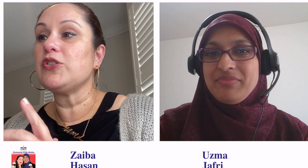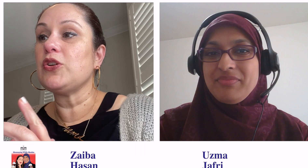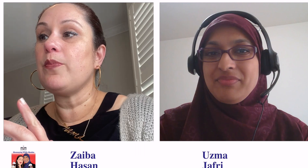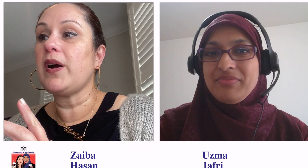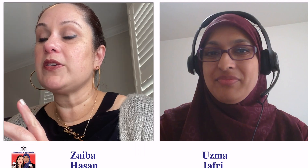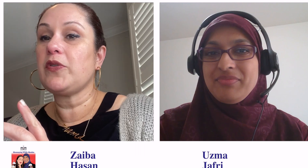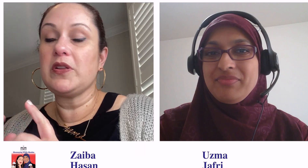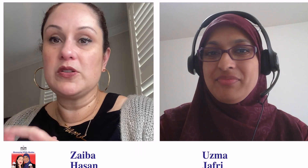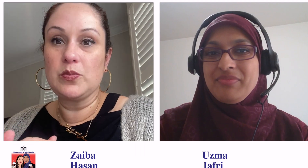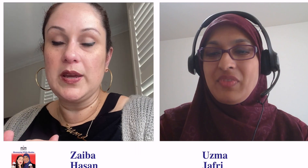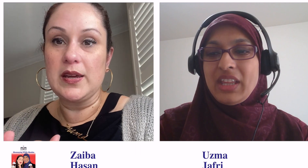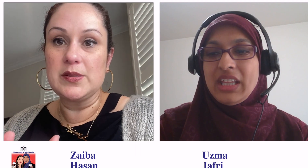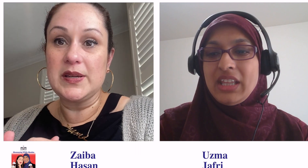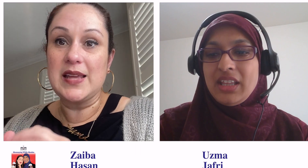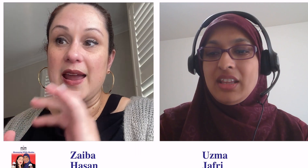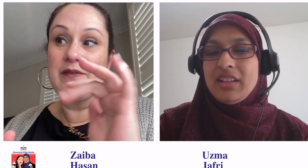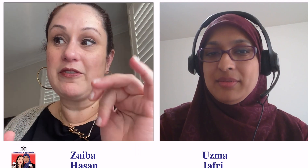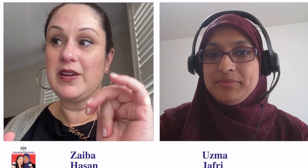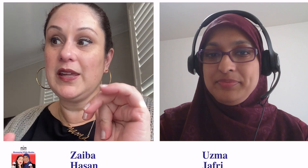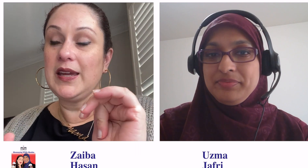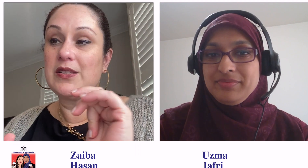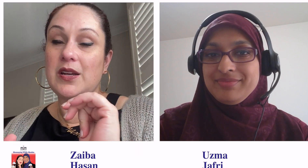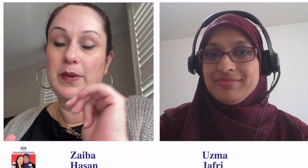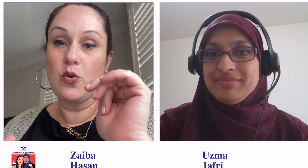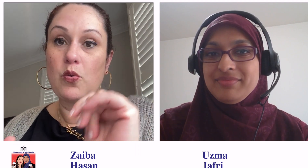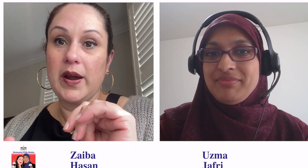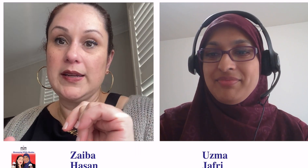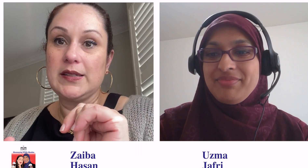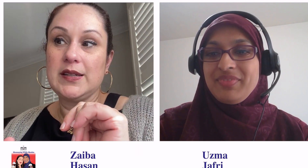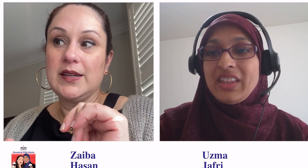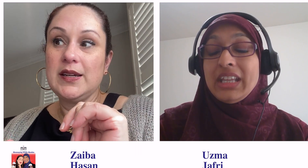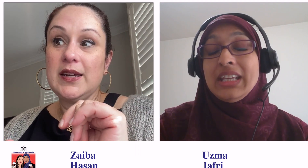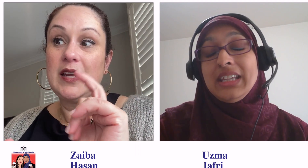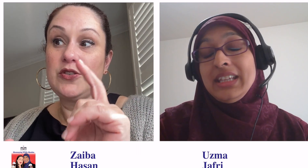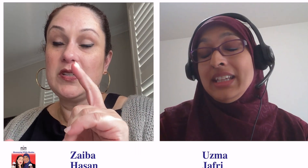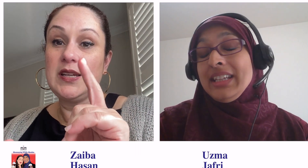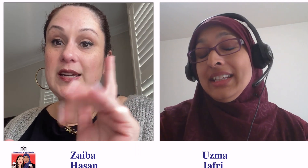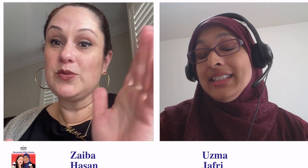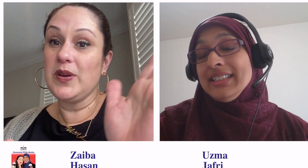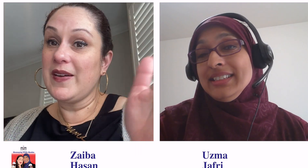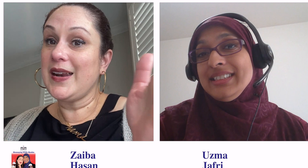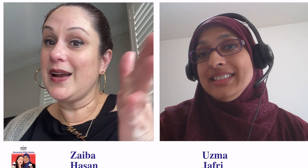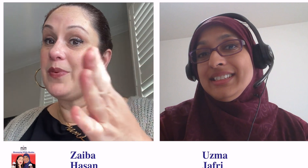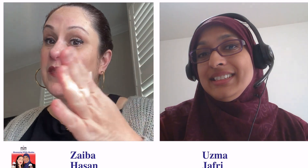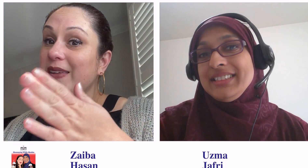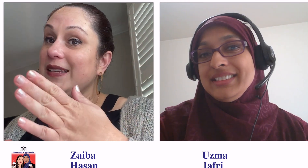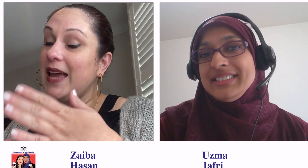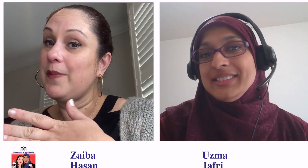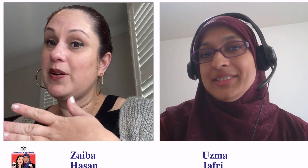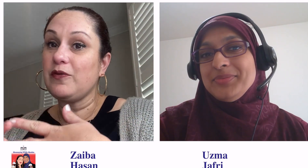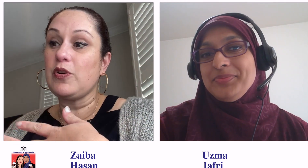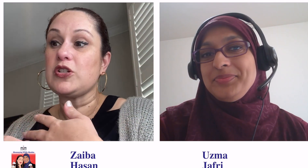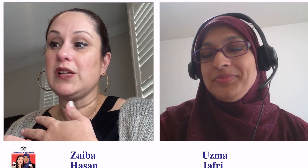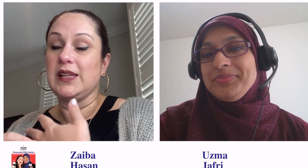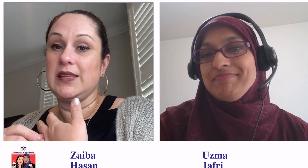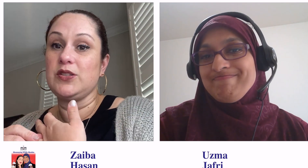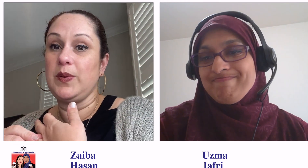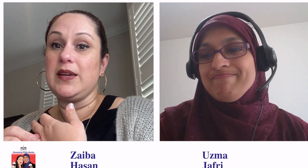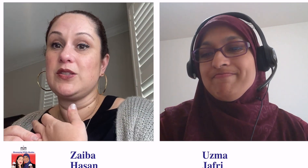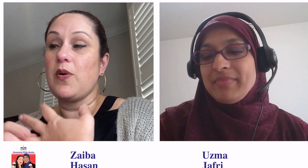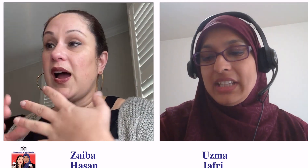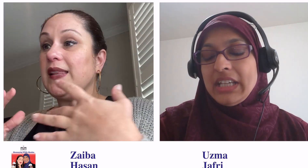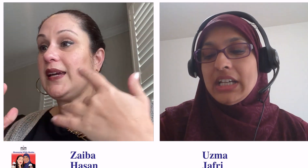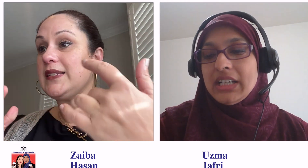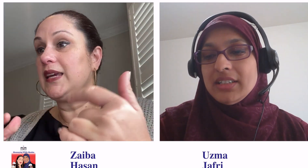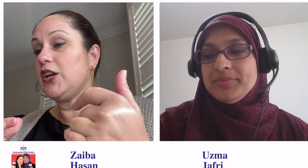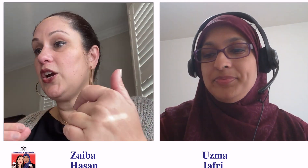think our soapbox for this week is? Because I have a feeling it's going to be quite interesting because we've had a couple of things happen, unfortunately, this